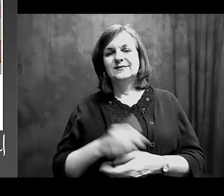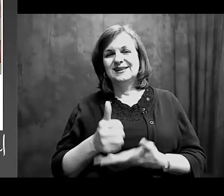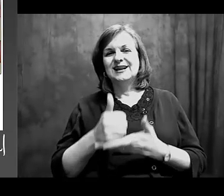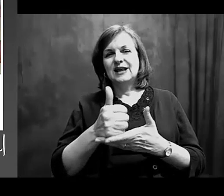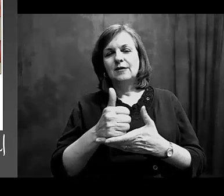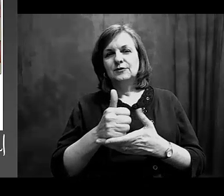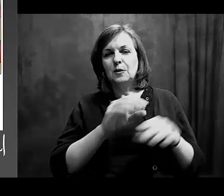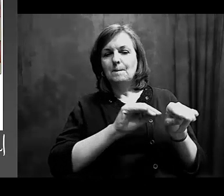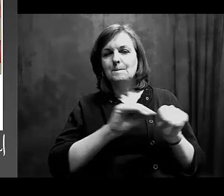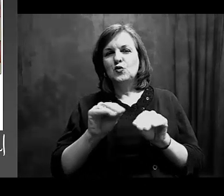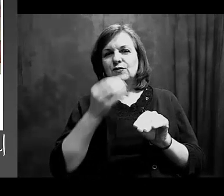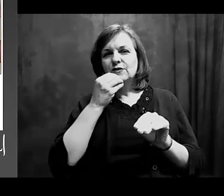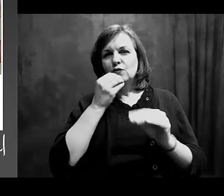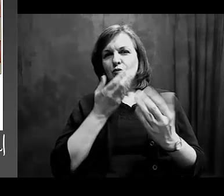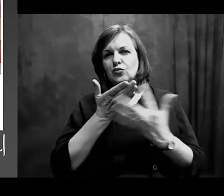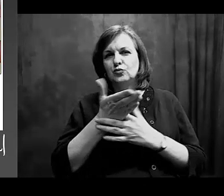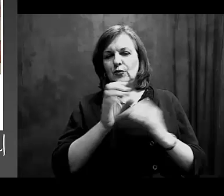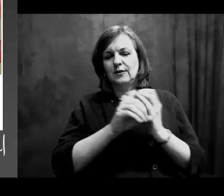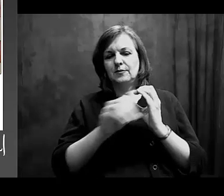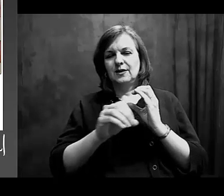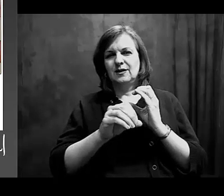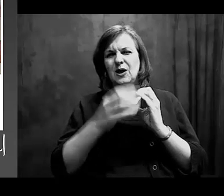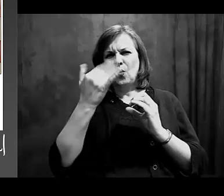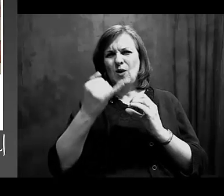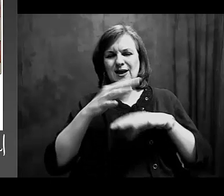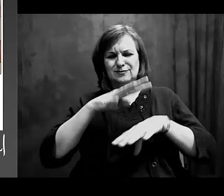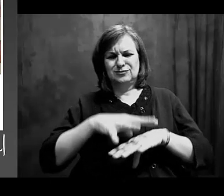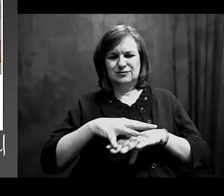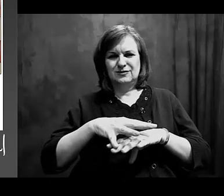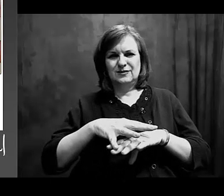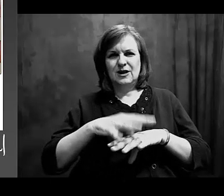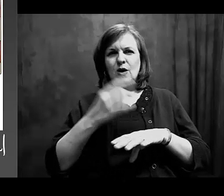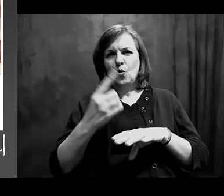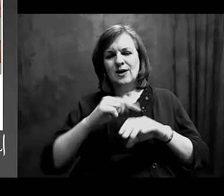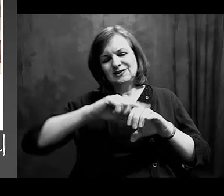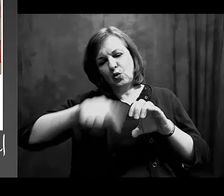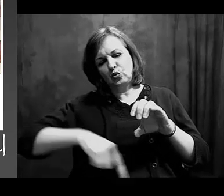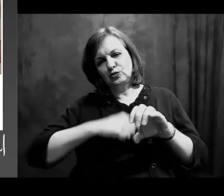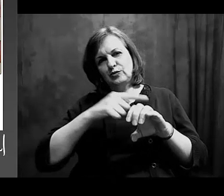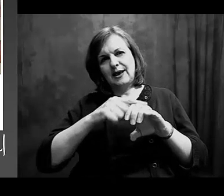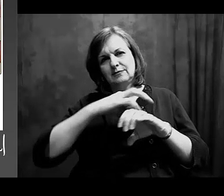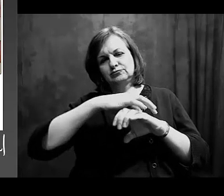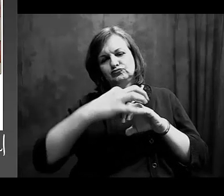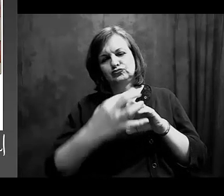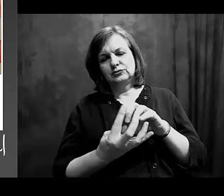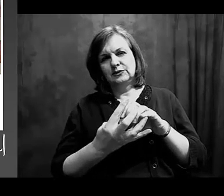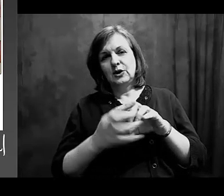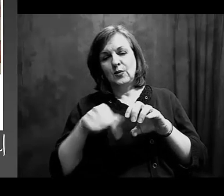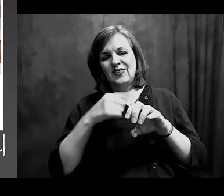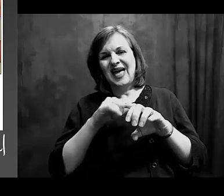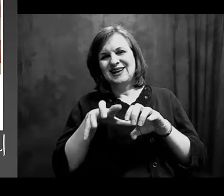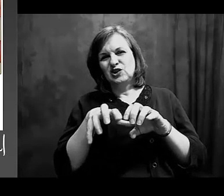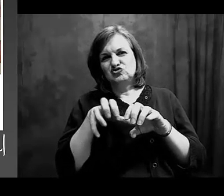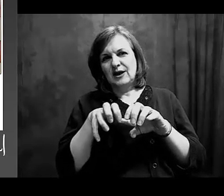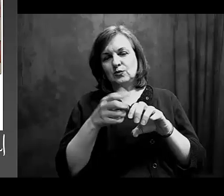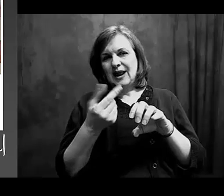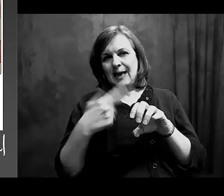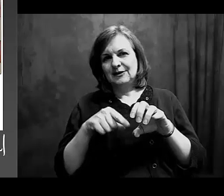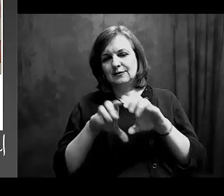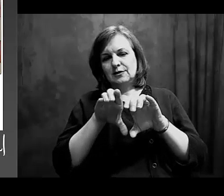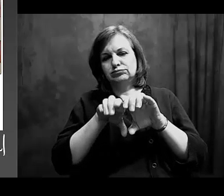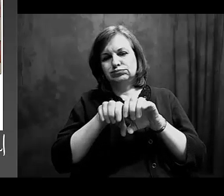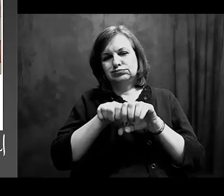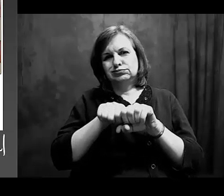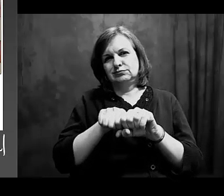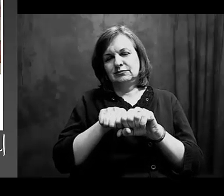these microvilli, and they're going to be important for helping to move things along and absorb things and be receptors for things